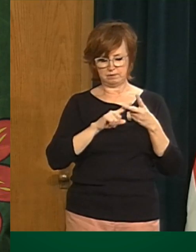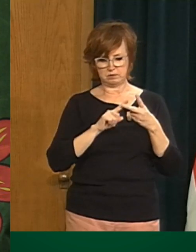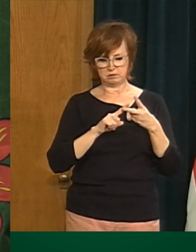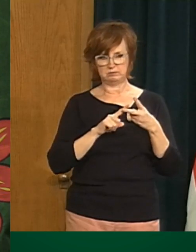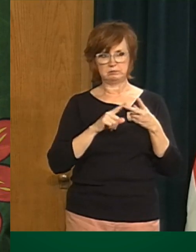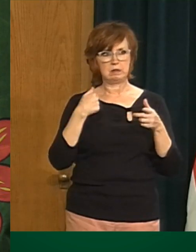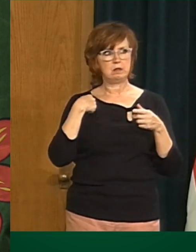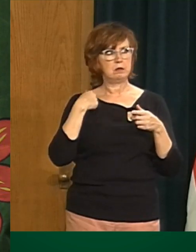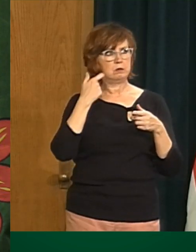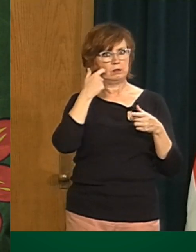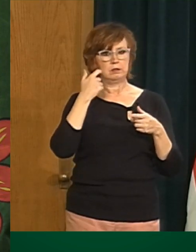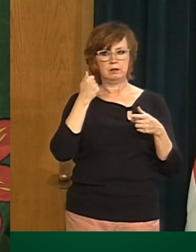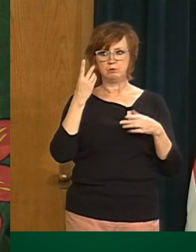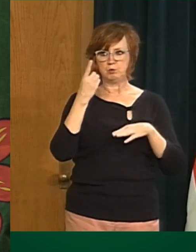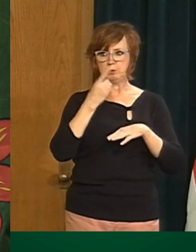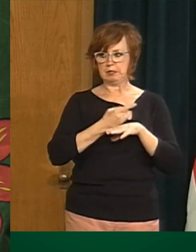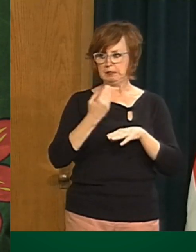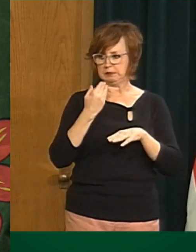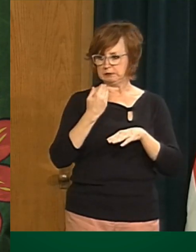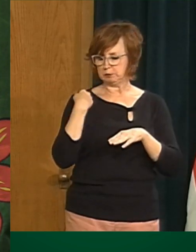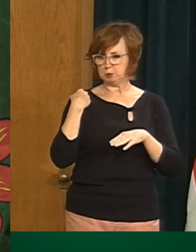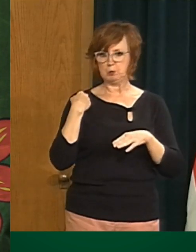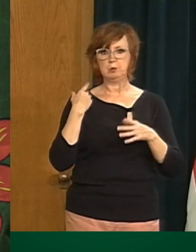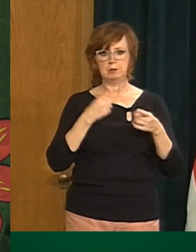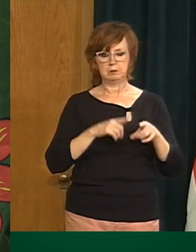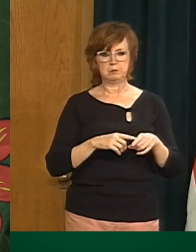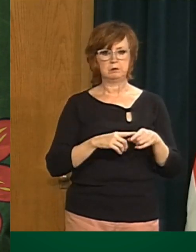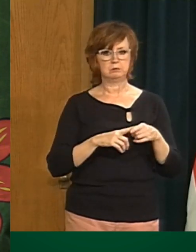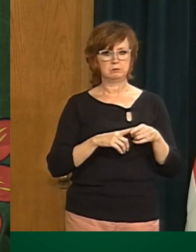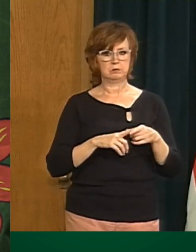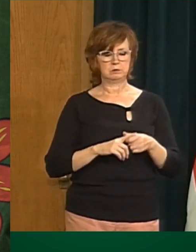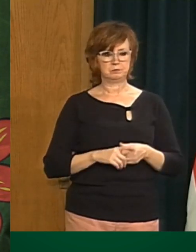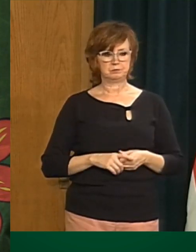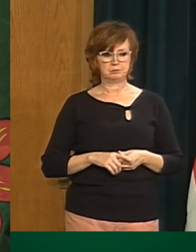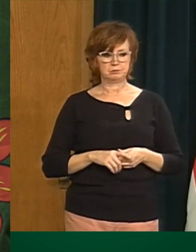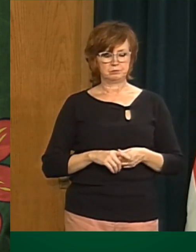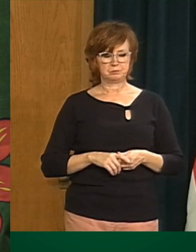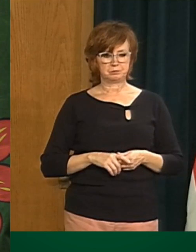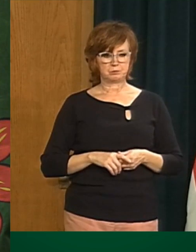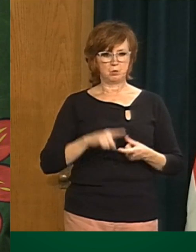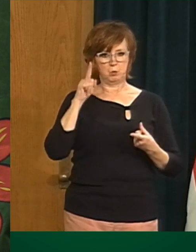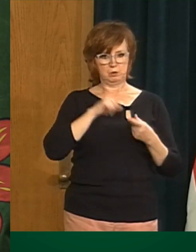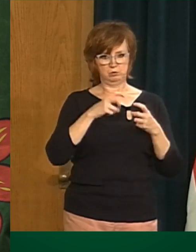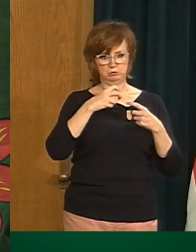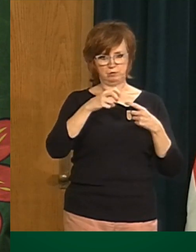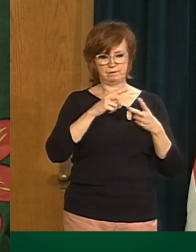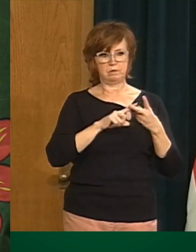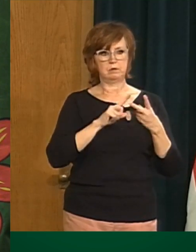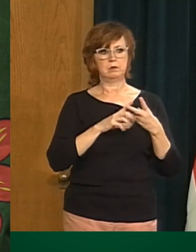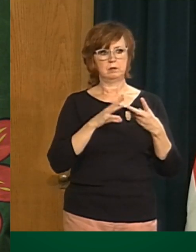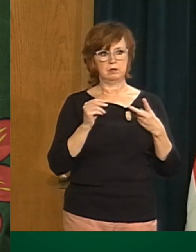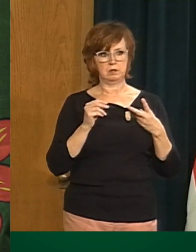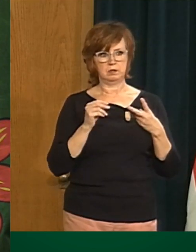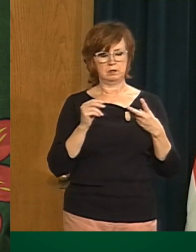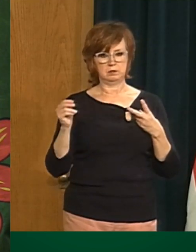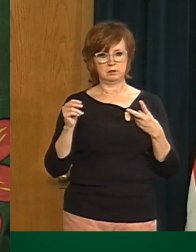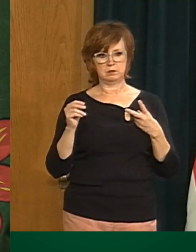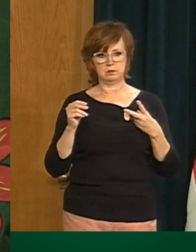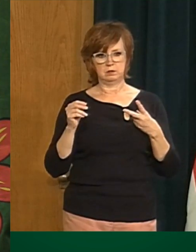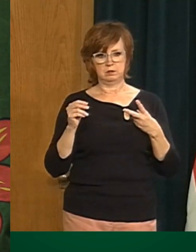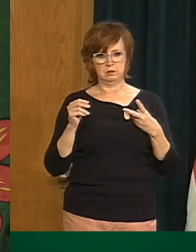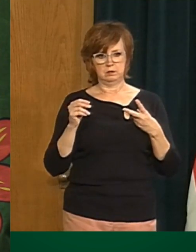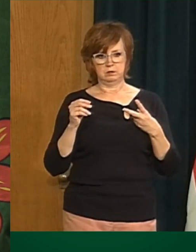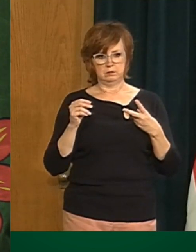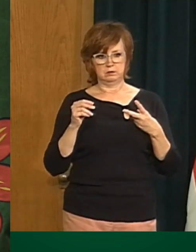just a number of days ago now. And we're also seeing that as they are continuing to support a more active role by the province in the